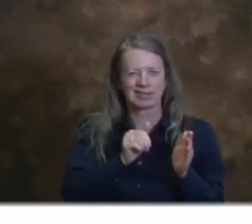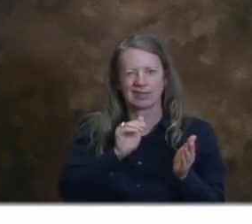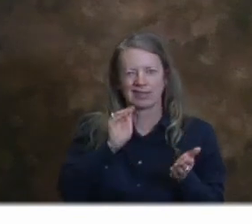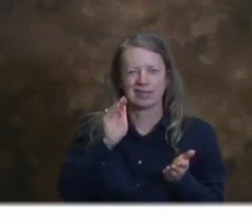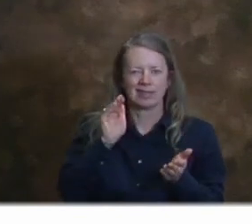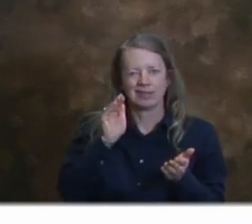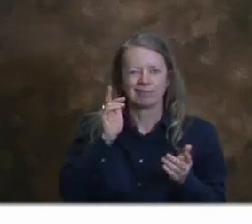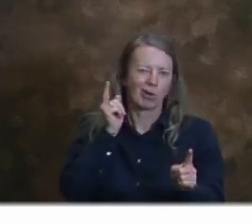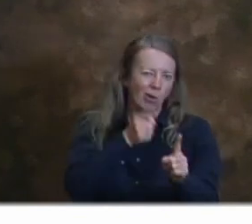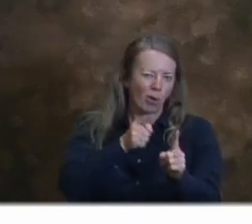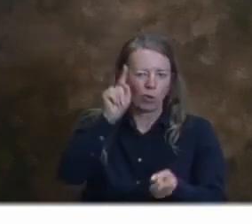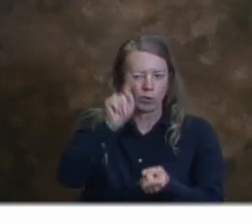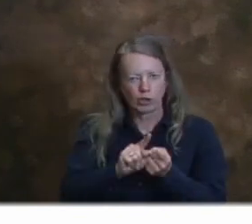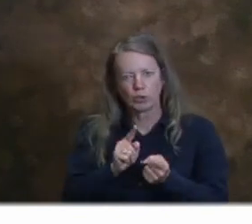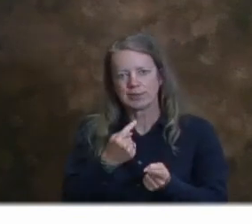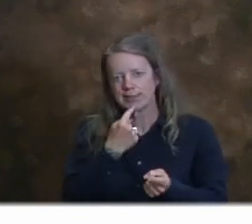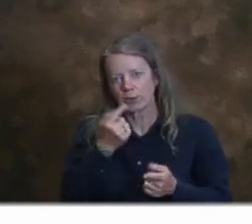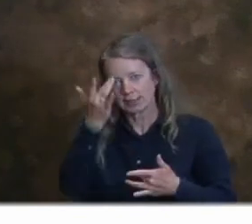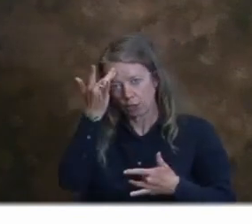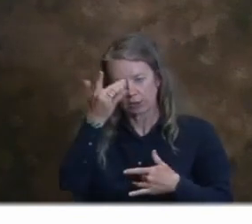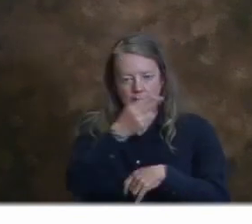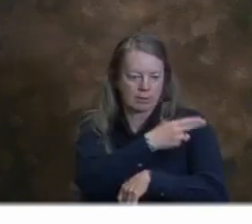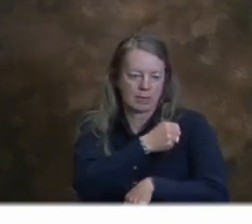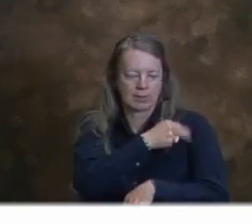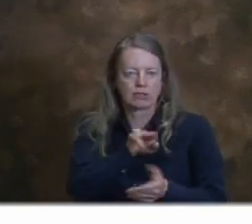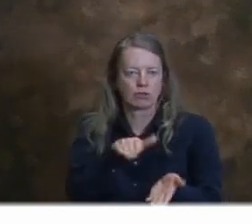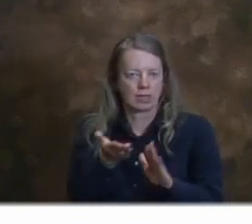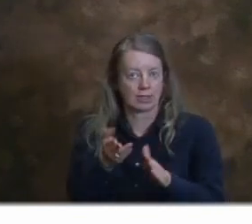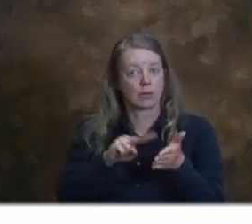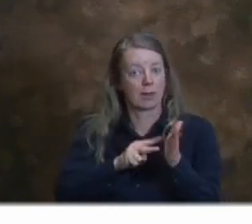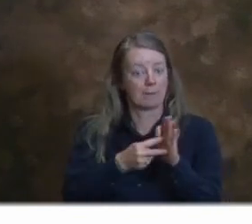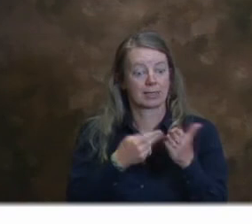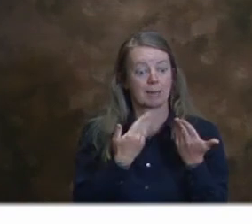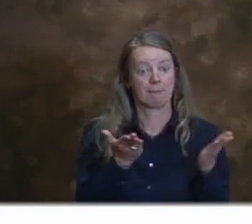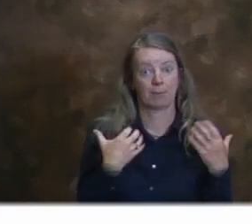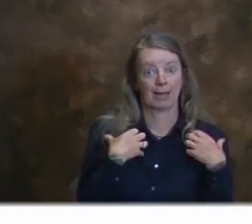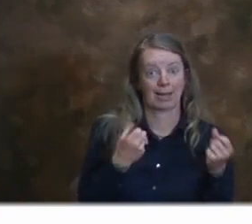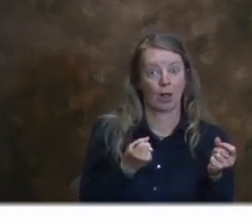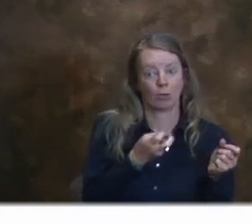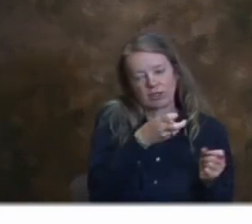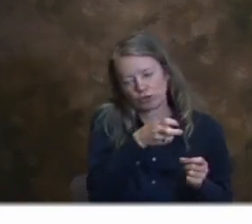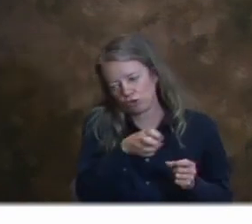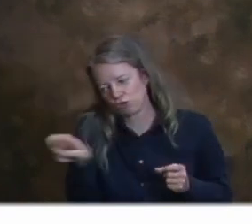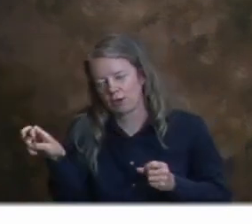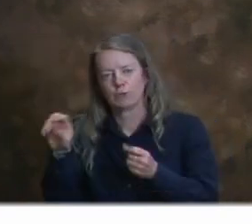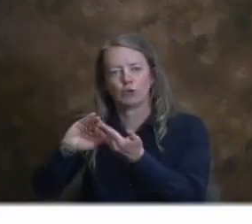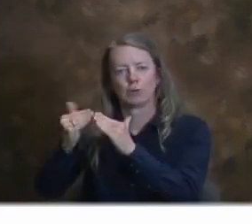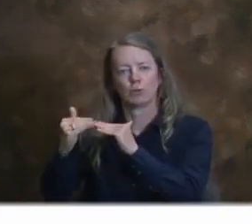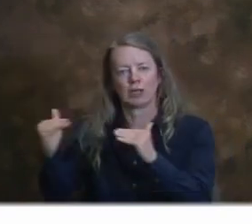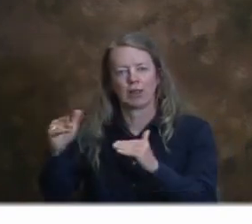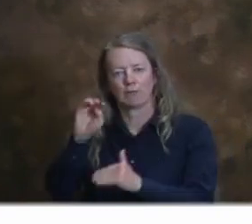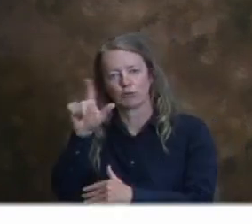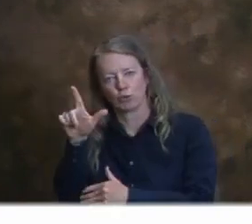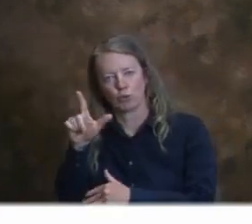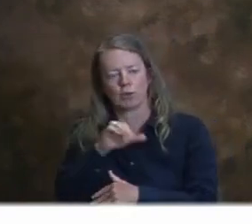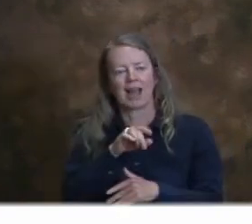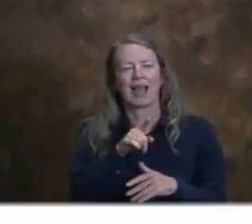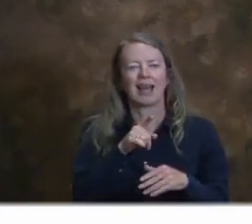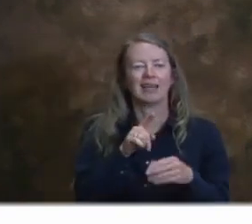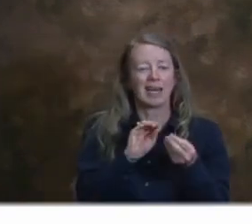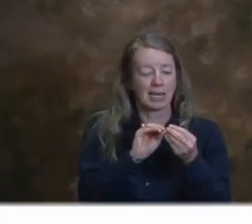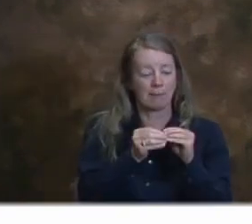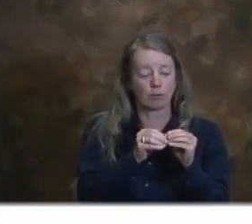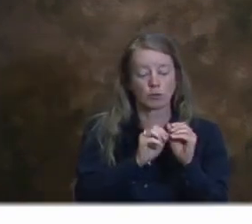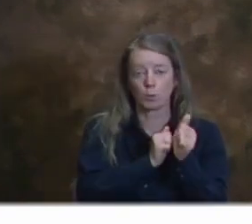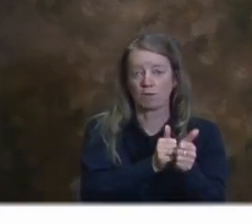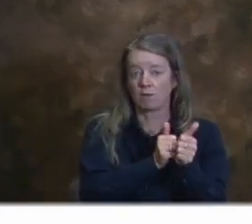deaths. So as such, public health will be migrating to the community level tool and sunsetting our local metrics. It